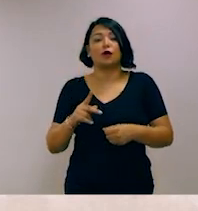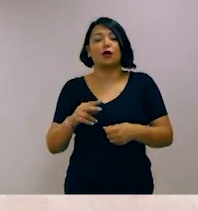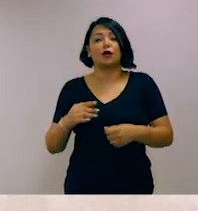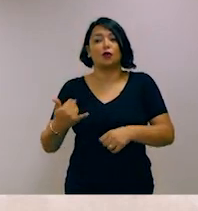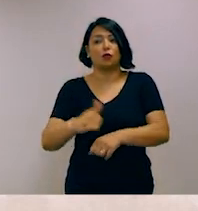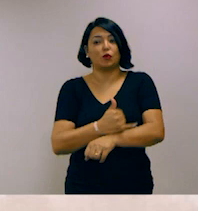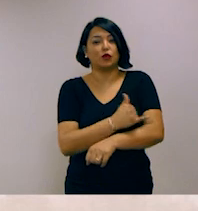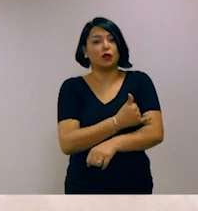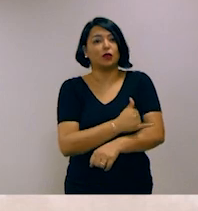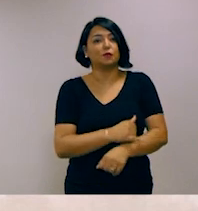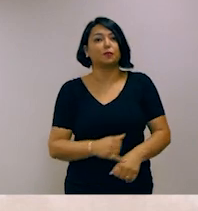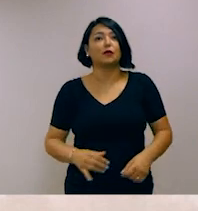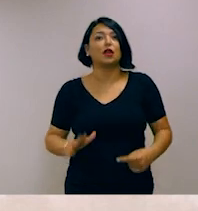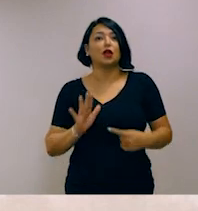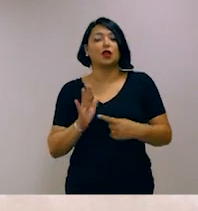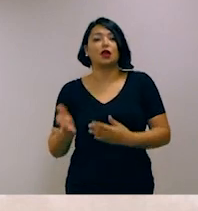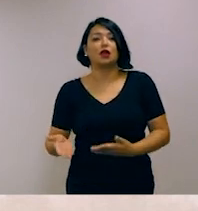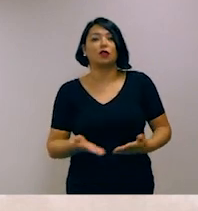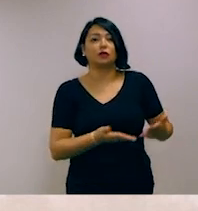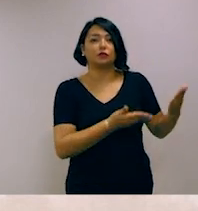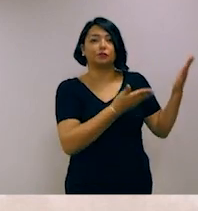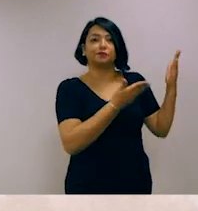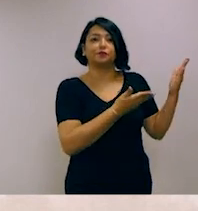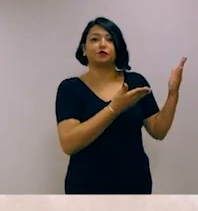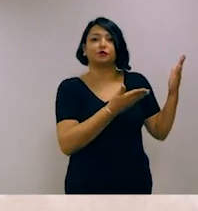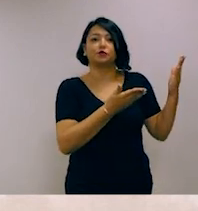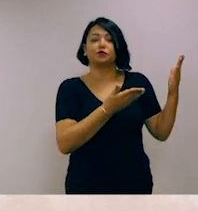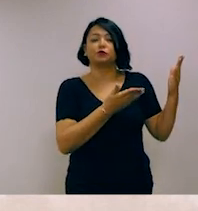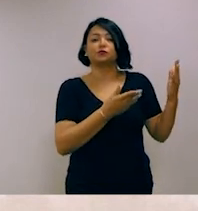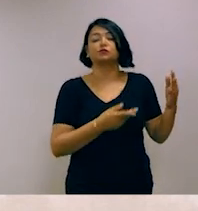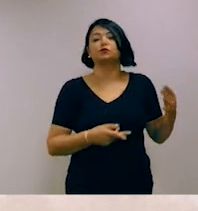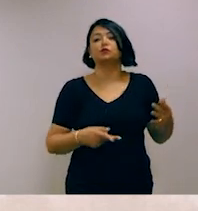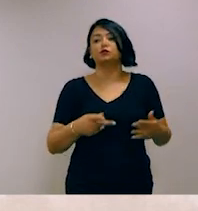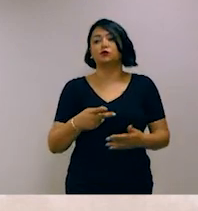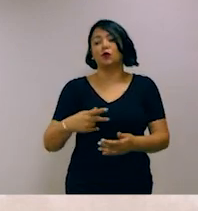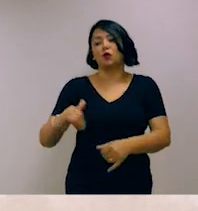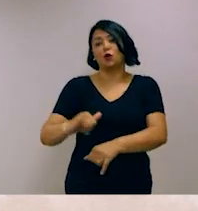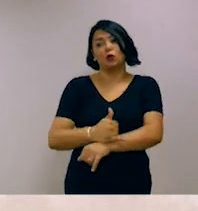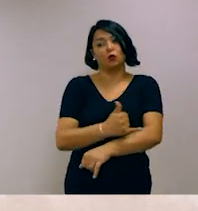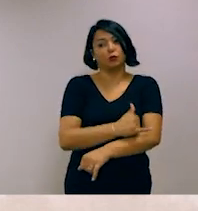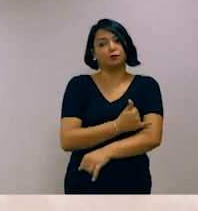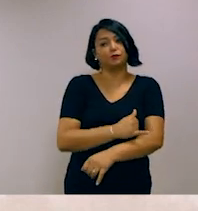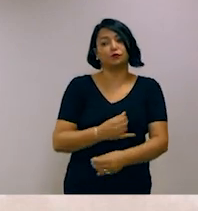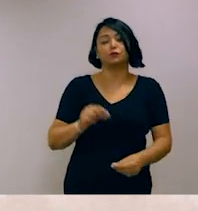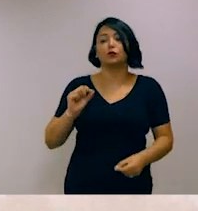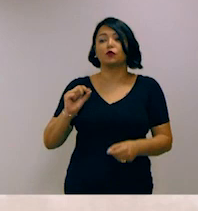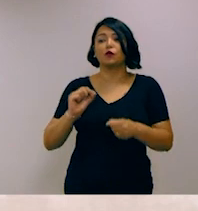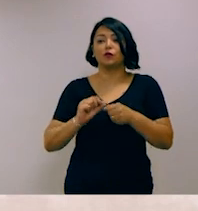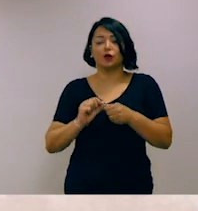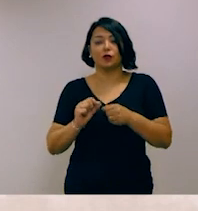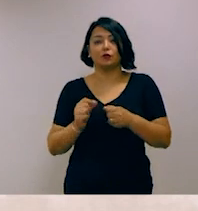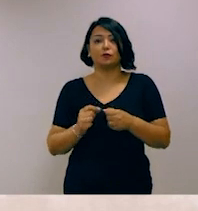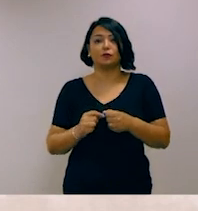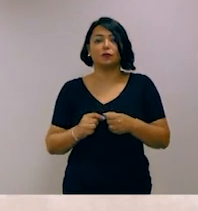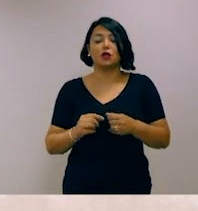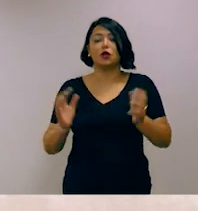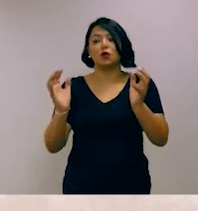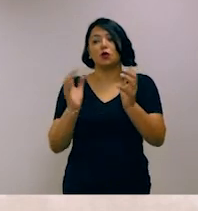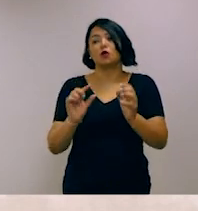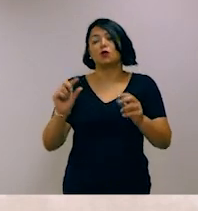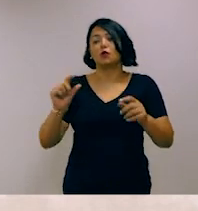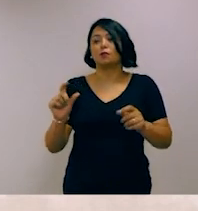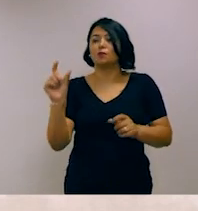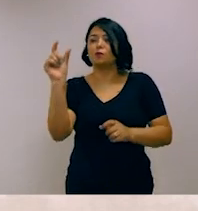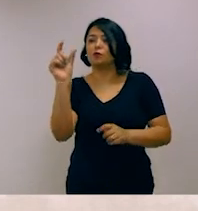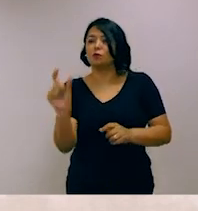training, the experimentation with the data to generate a model. And here we have all